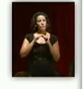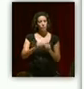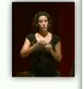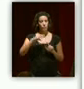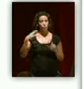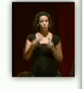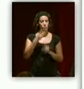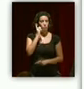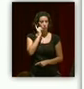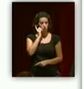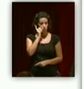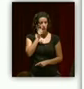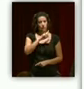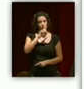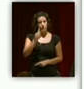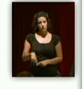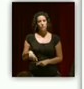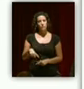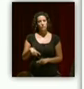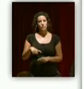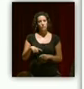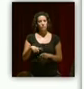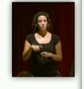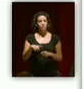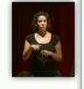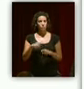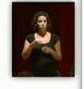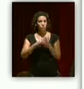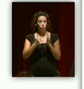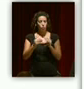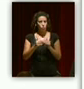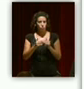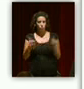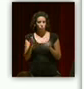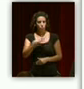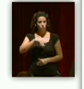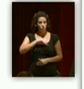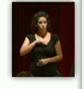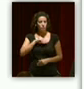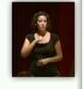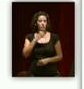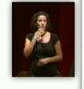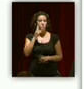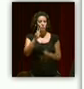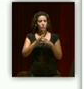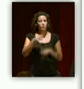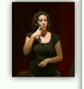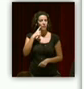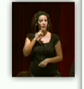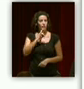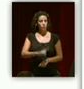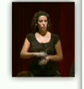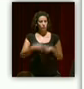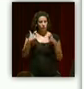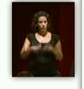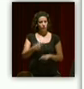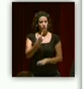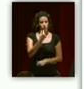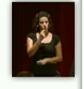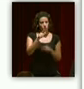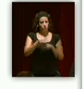approaches. He develops technological solutions for mobile webs, and he deals also with